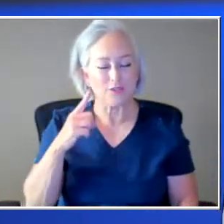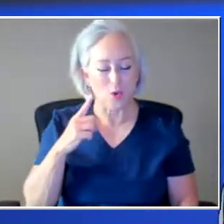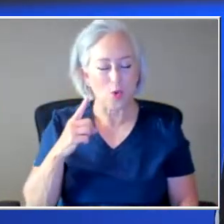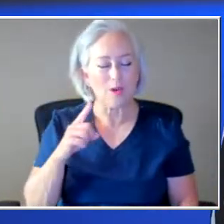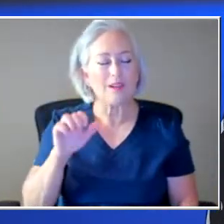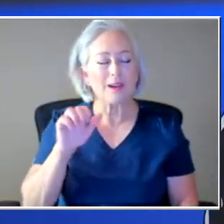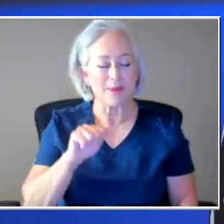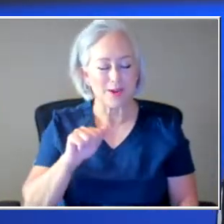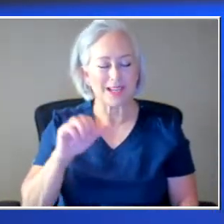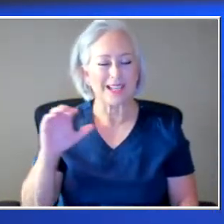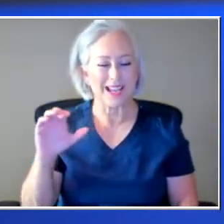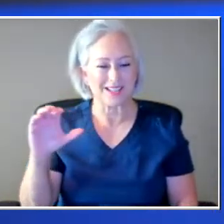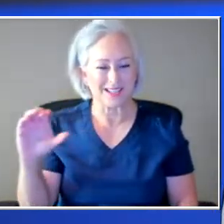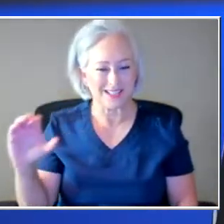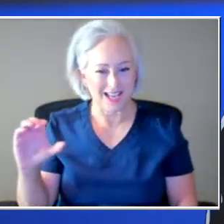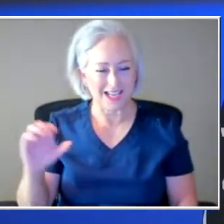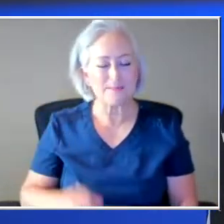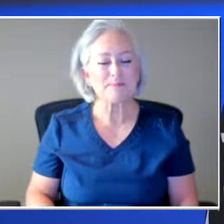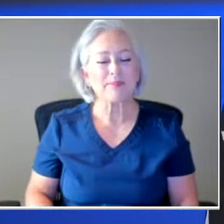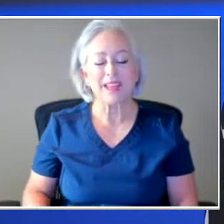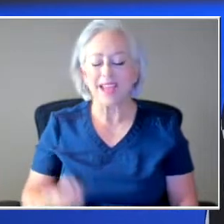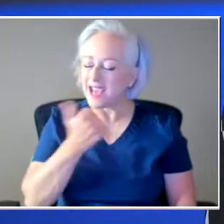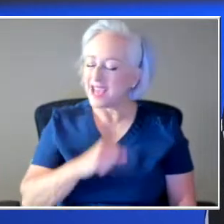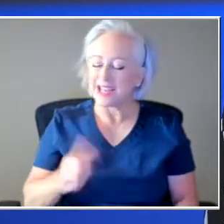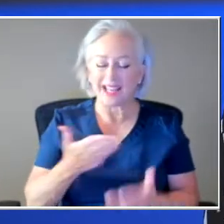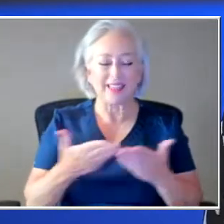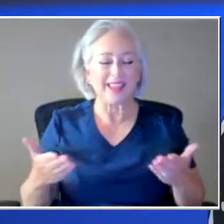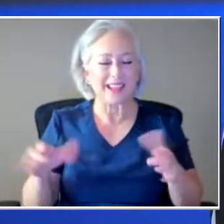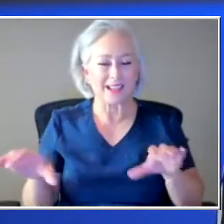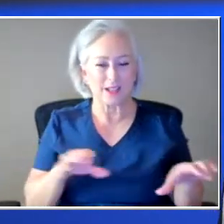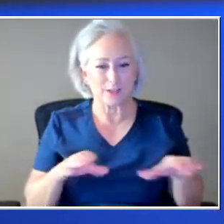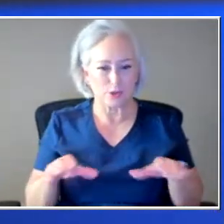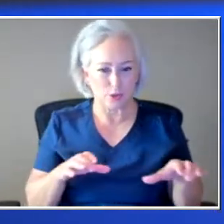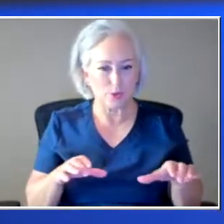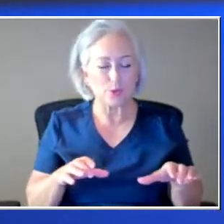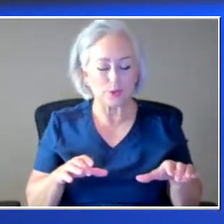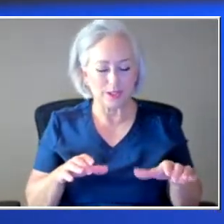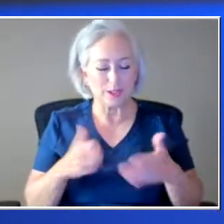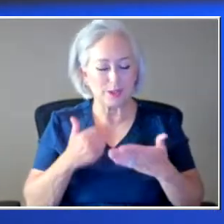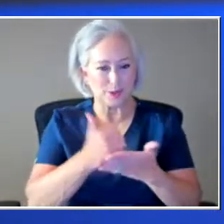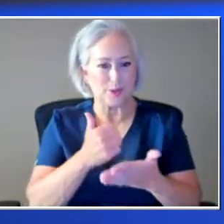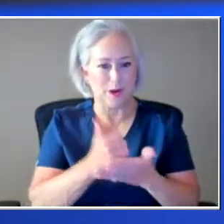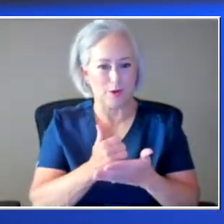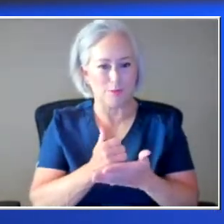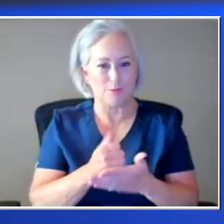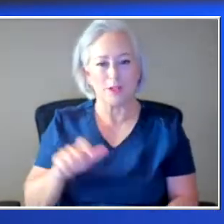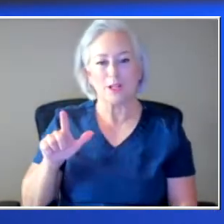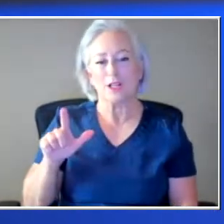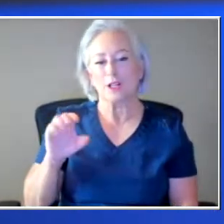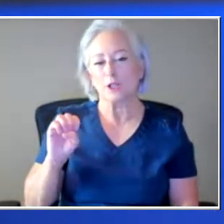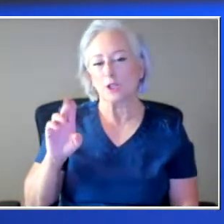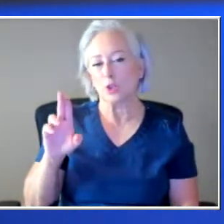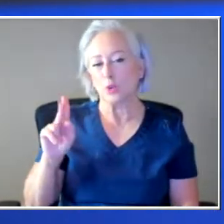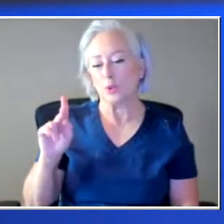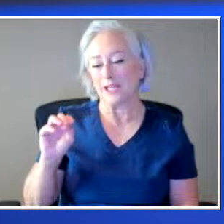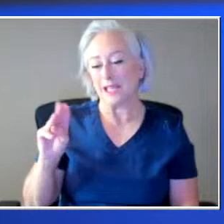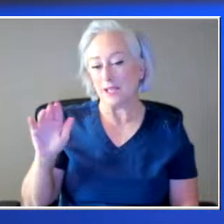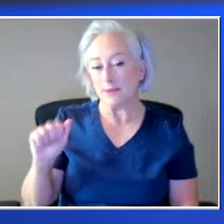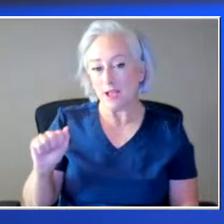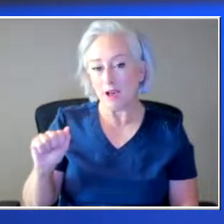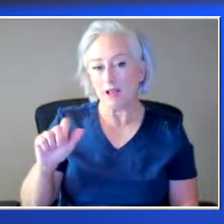just anything that I could do to help them, because leukemia, lymphoma, KU and Hope